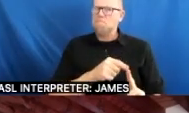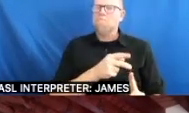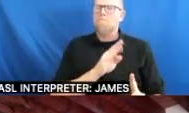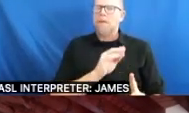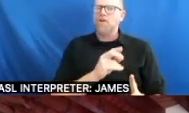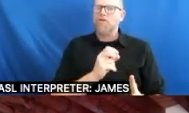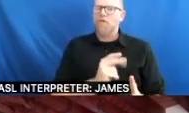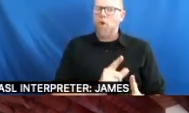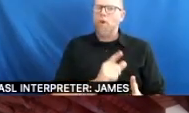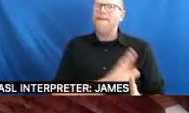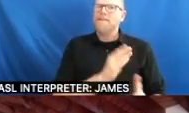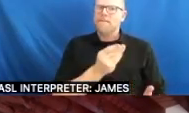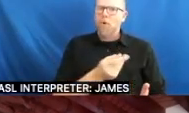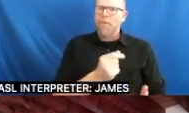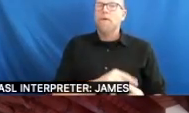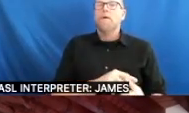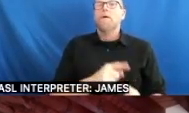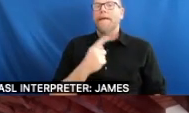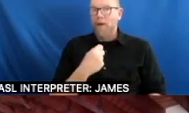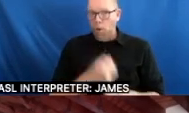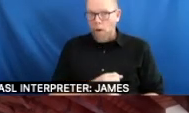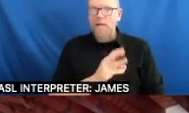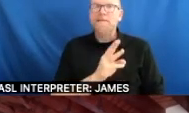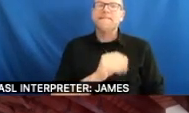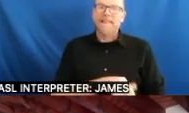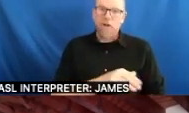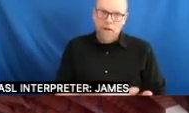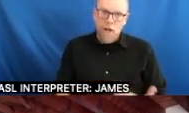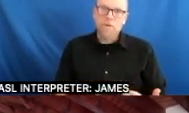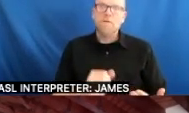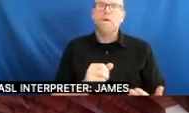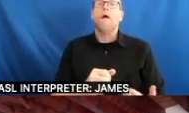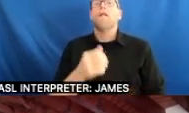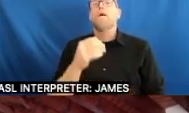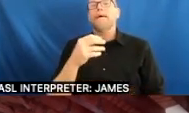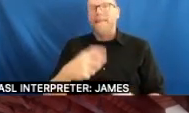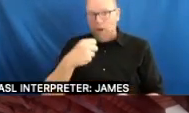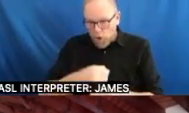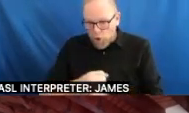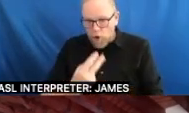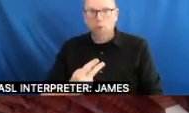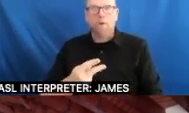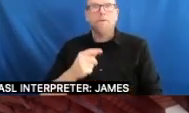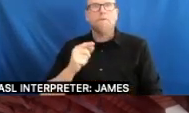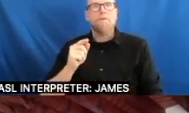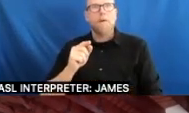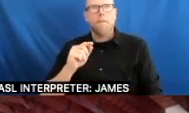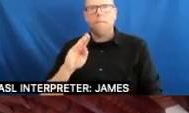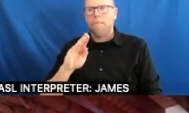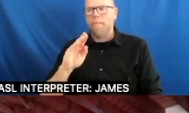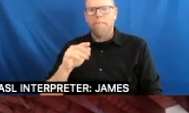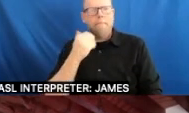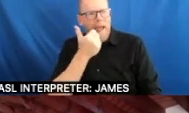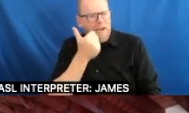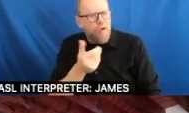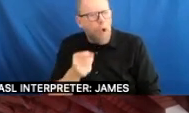year one, retained patronage was $6,000. Then at the end of year two, Bashful got